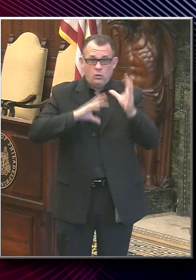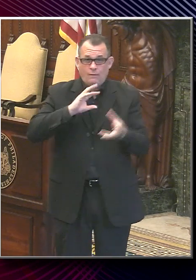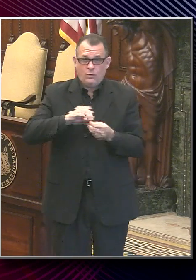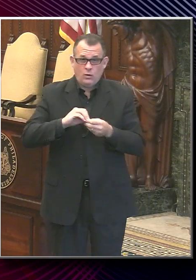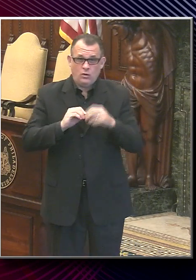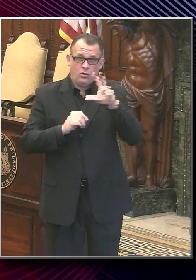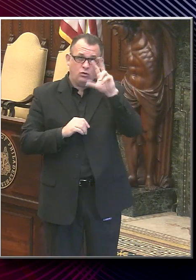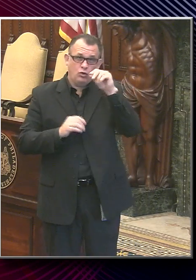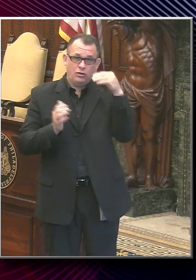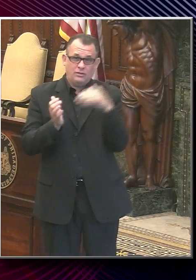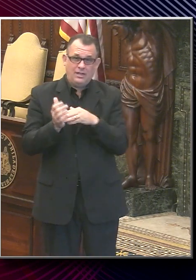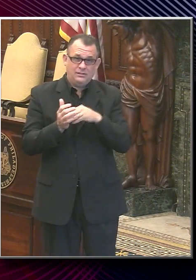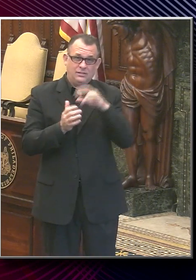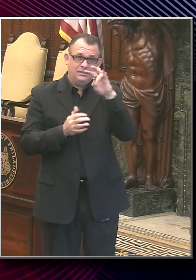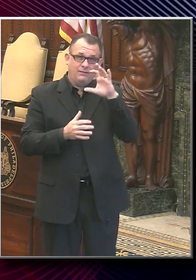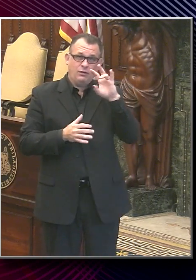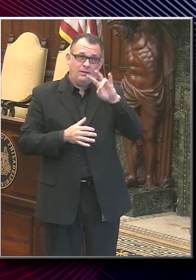of